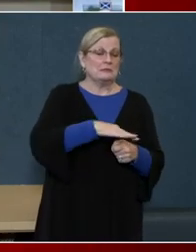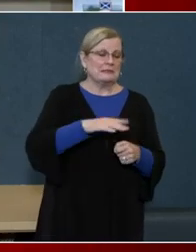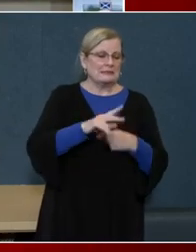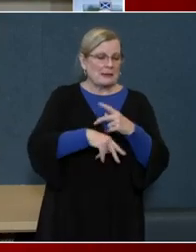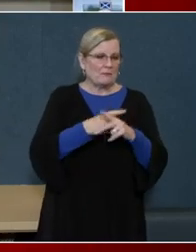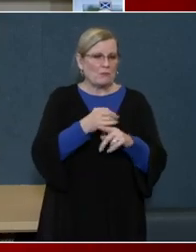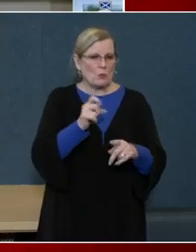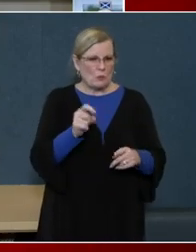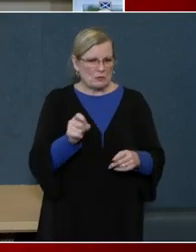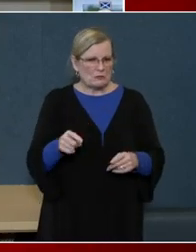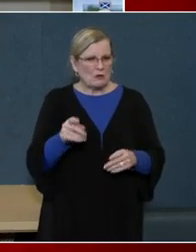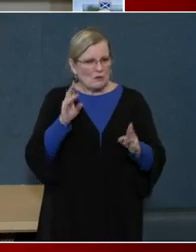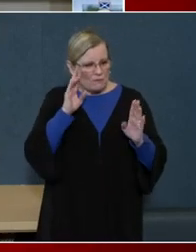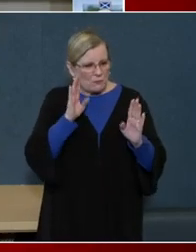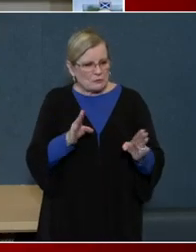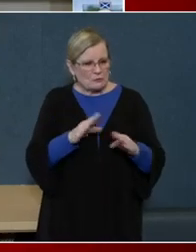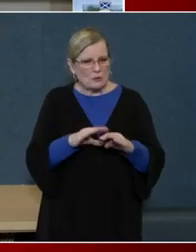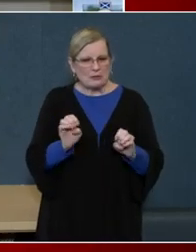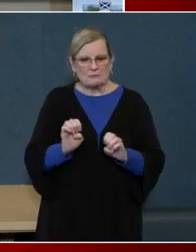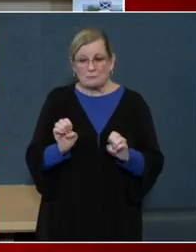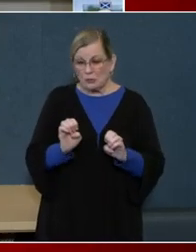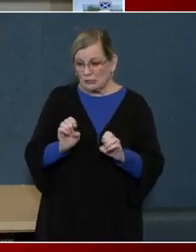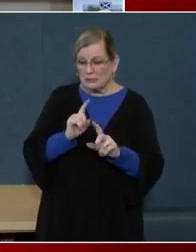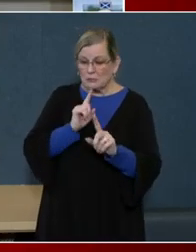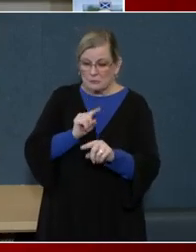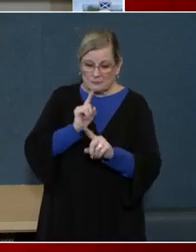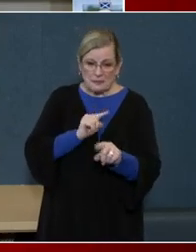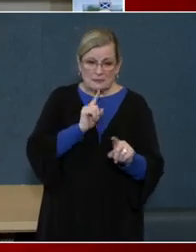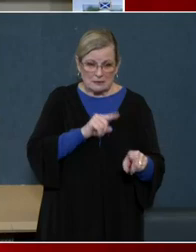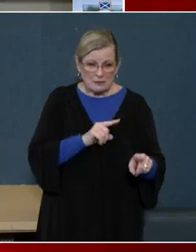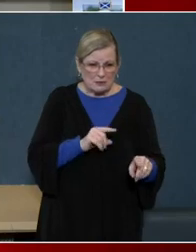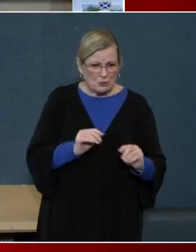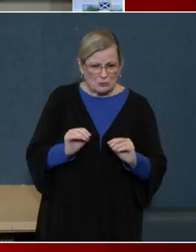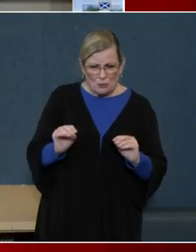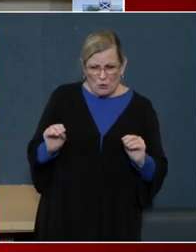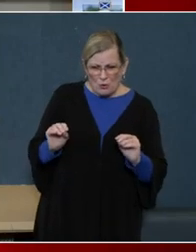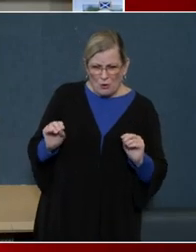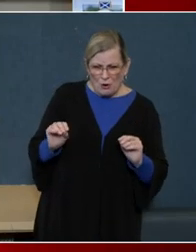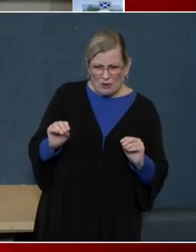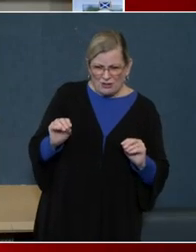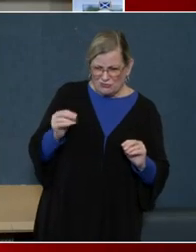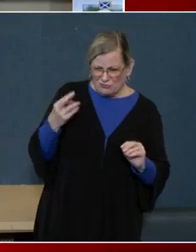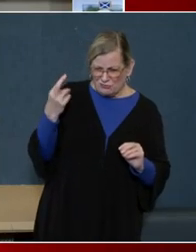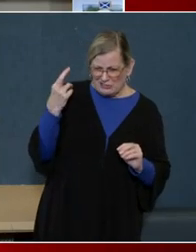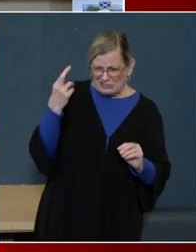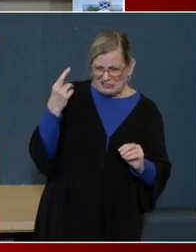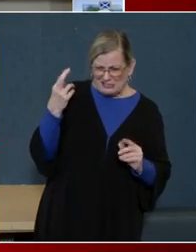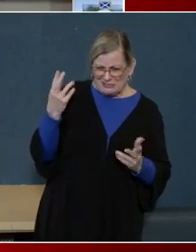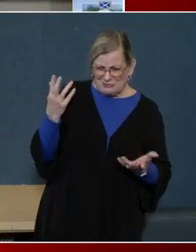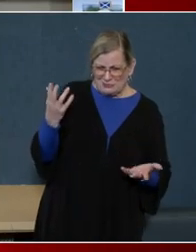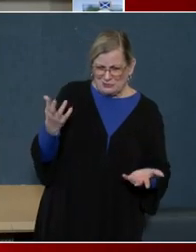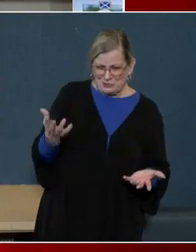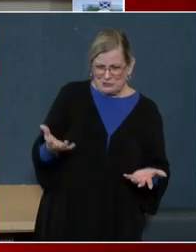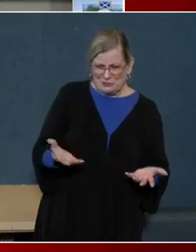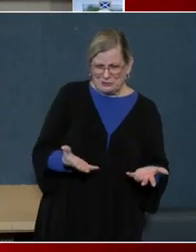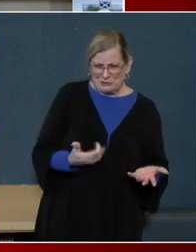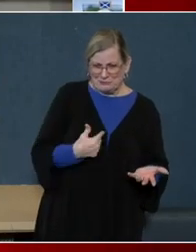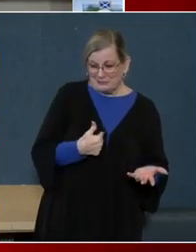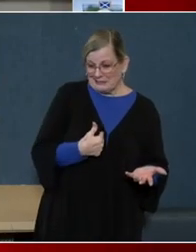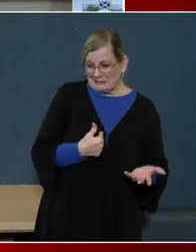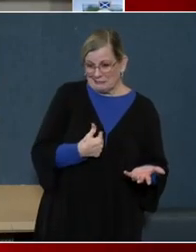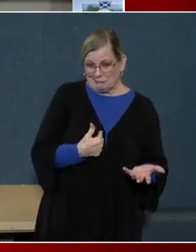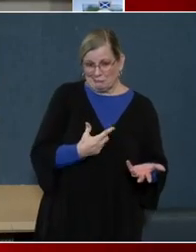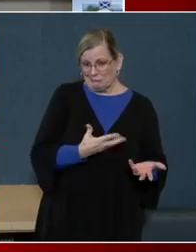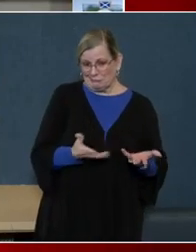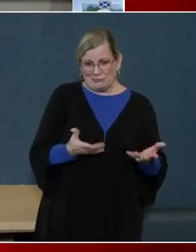emergency responses. There's no reason, and we are dealing with